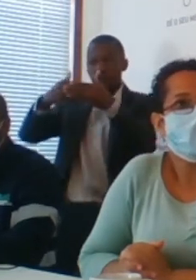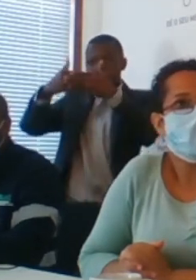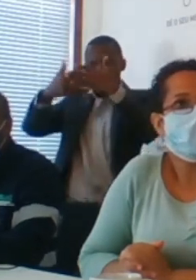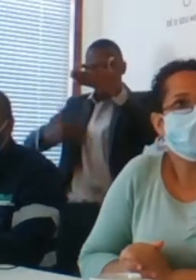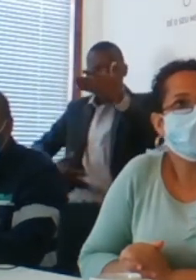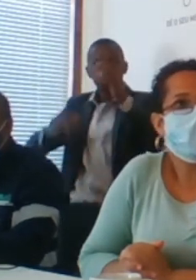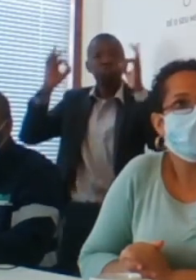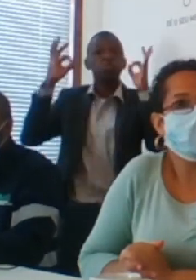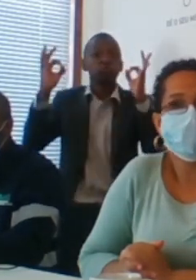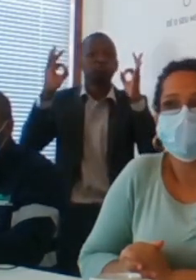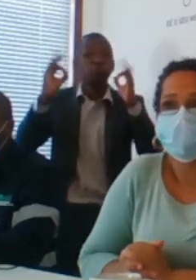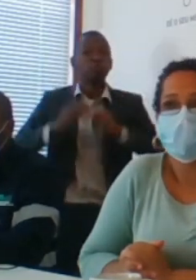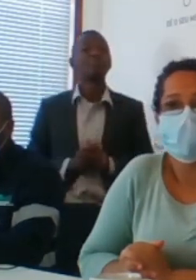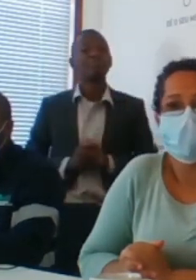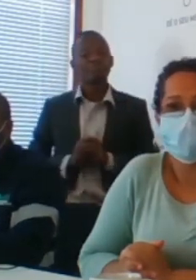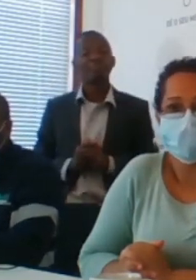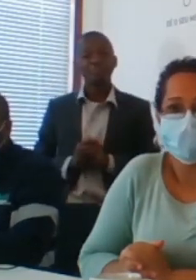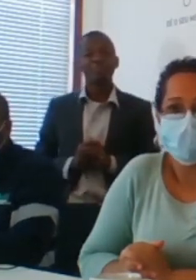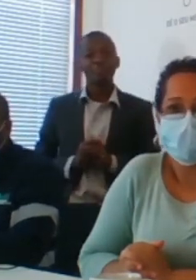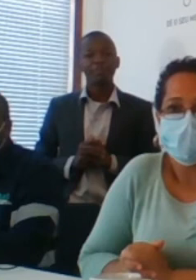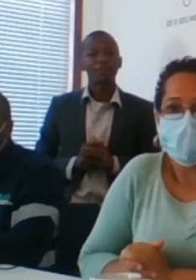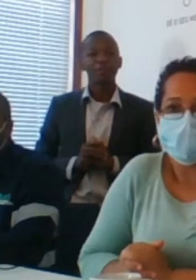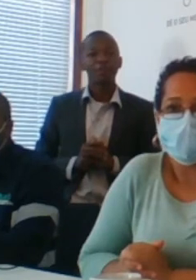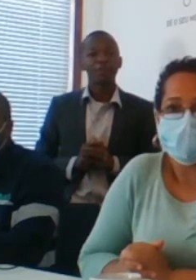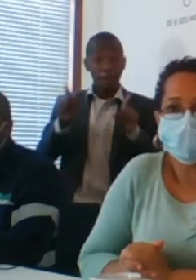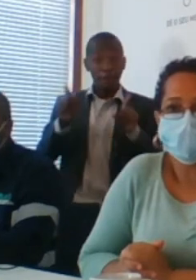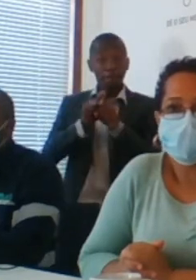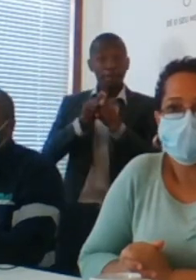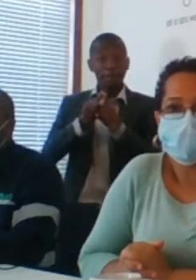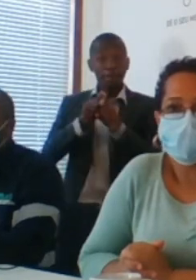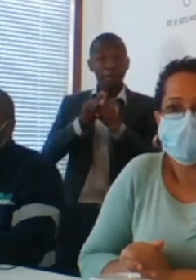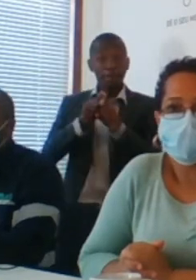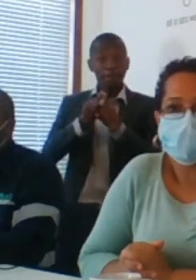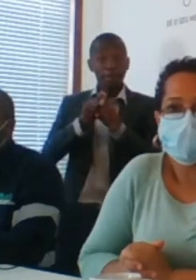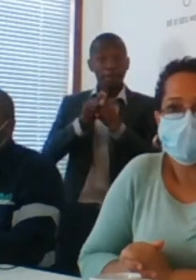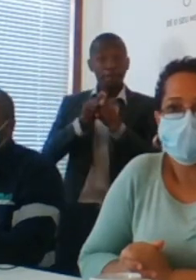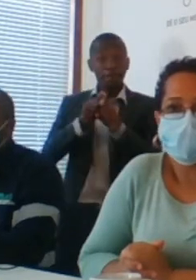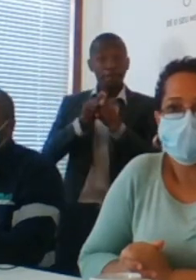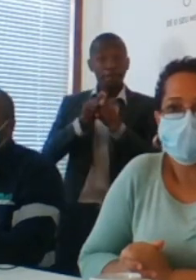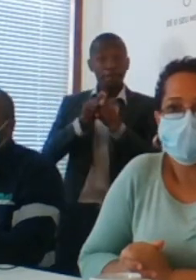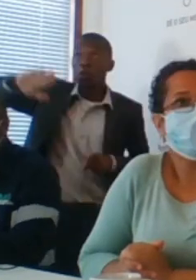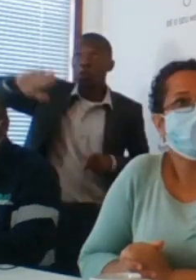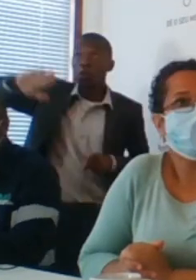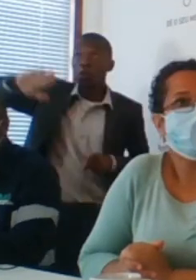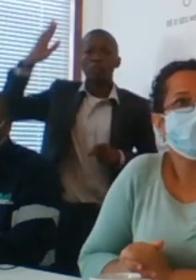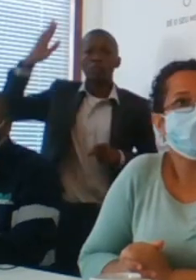being issued by FLAC as well. We do have courses of national board and vocational